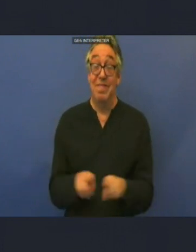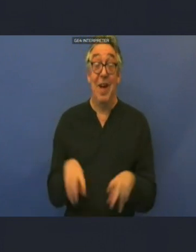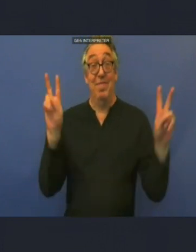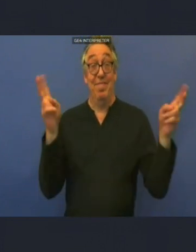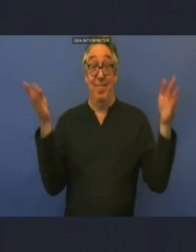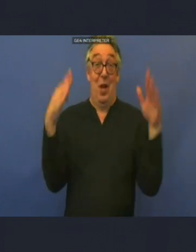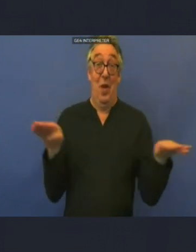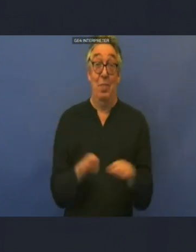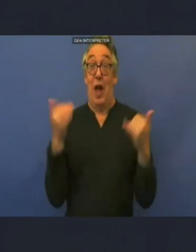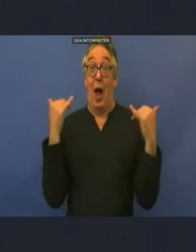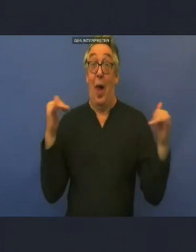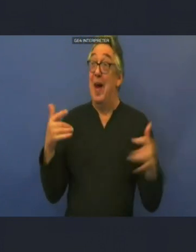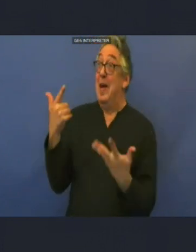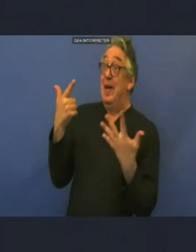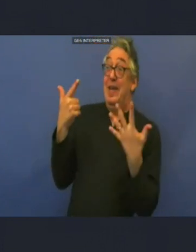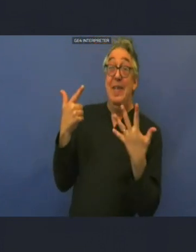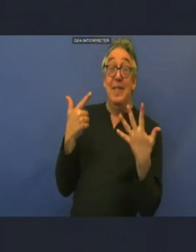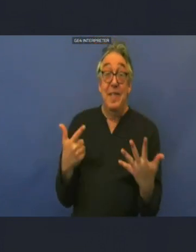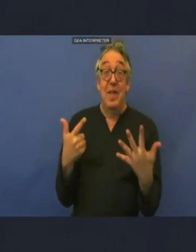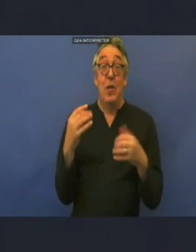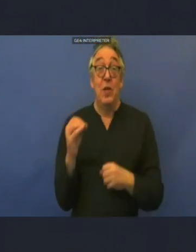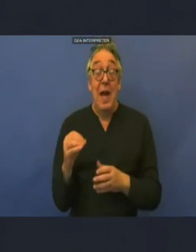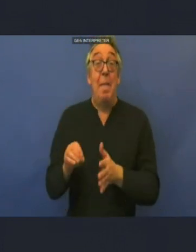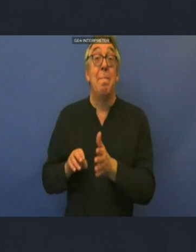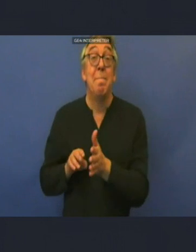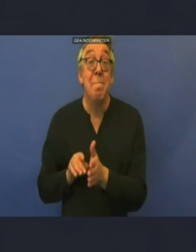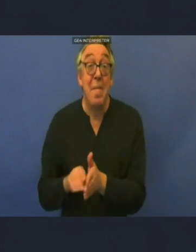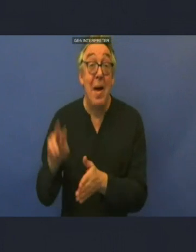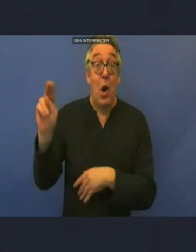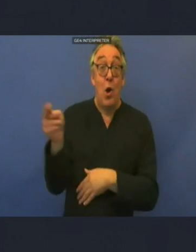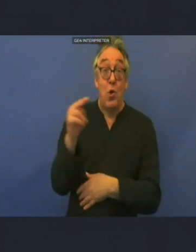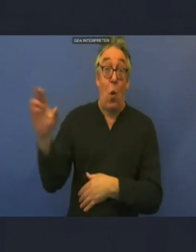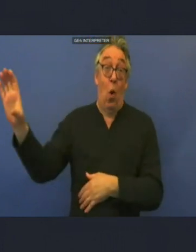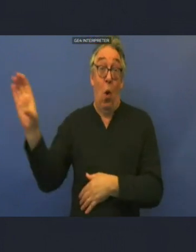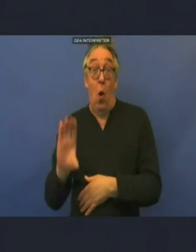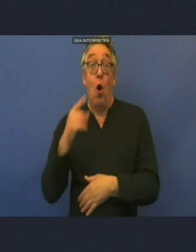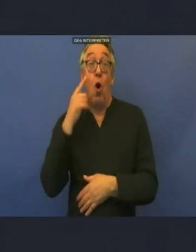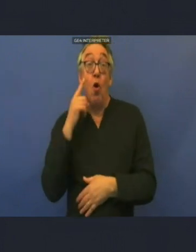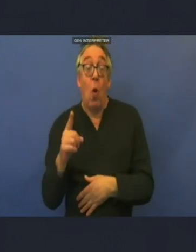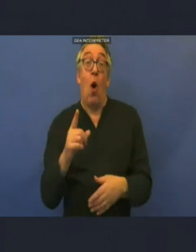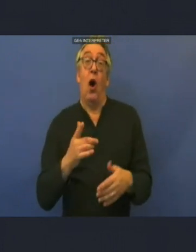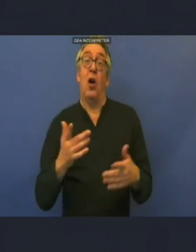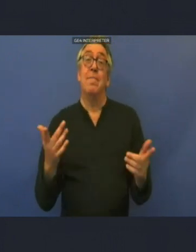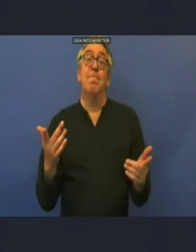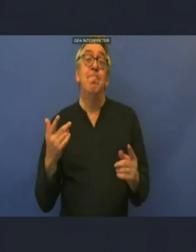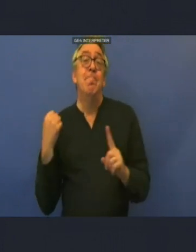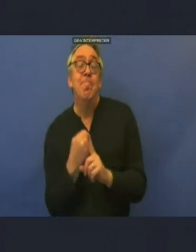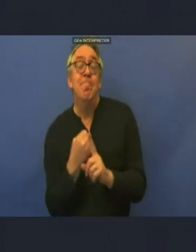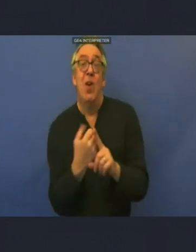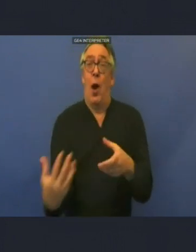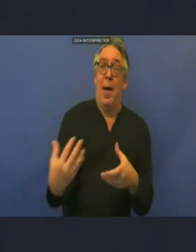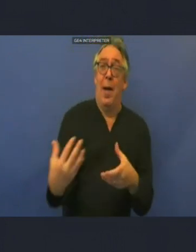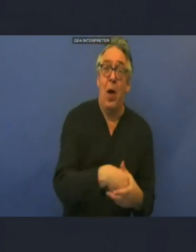against violence, against discrimination and intolerance in sport, to fight for integrity, for inclusion,